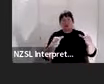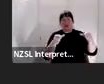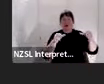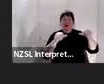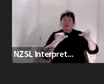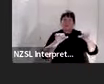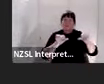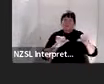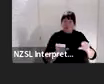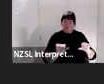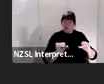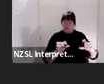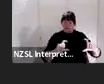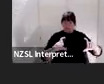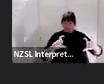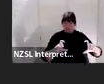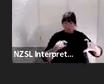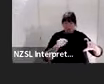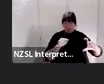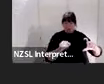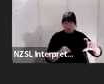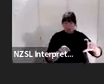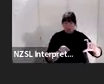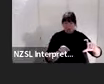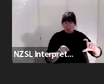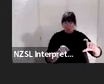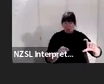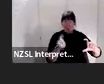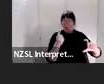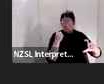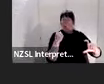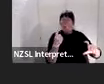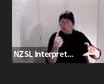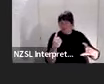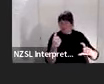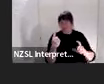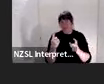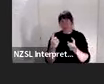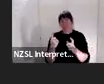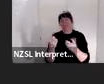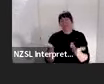like with one piece of playground equipment.